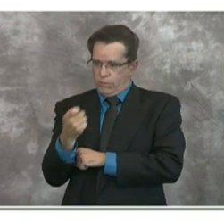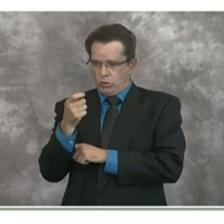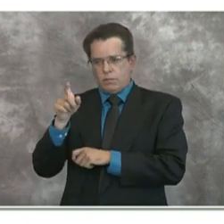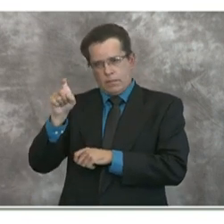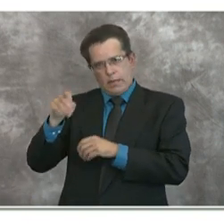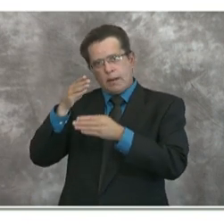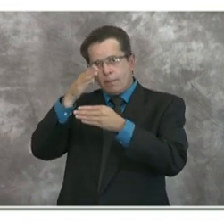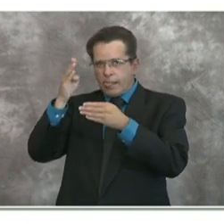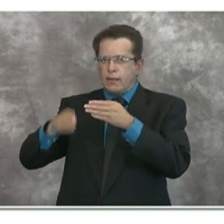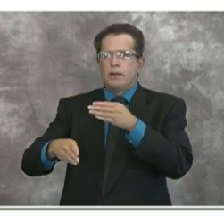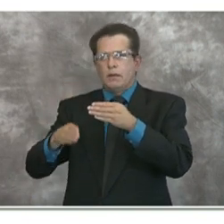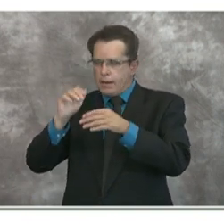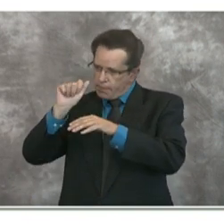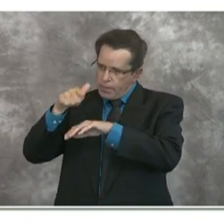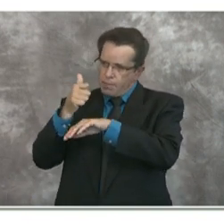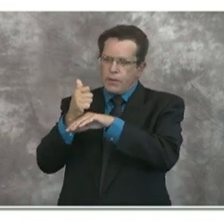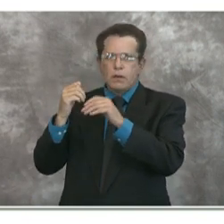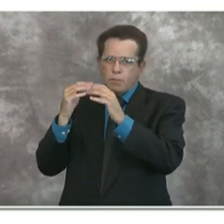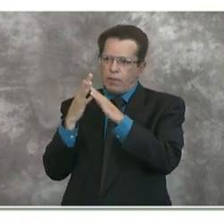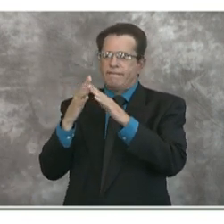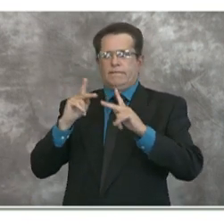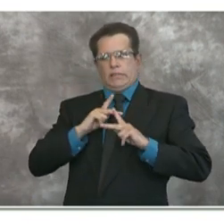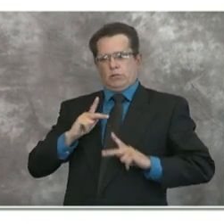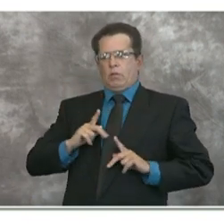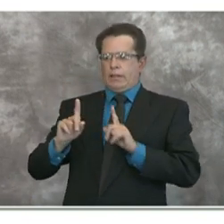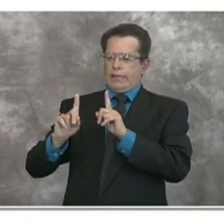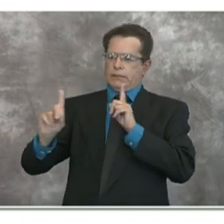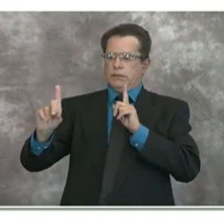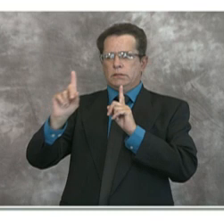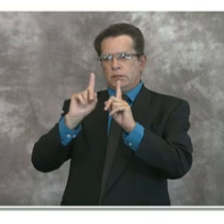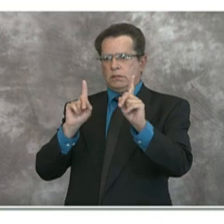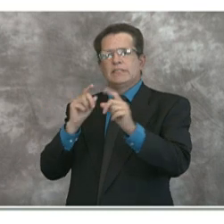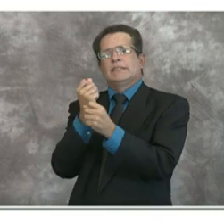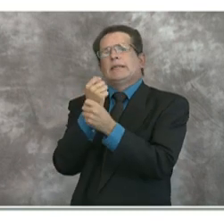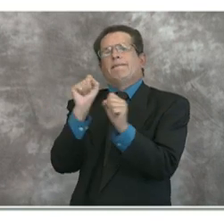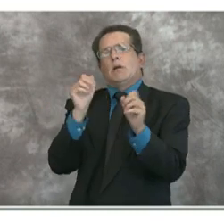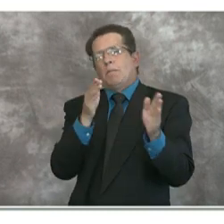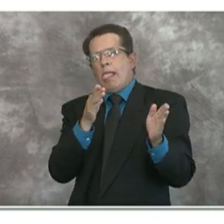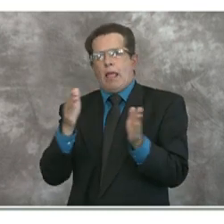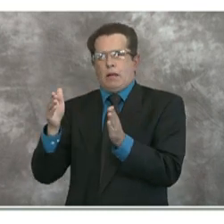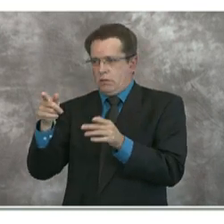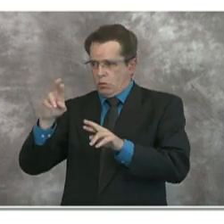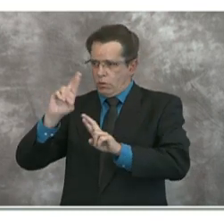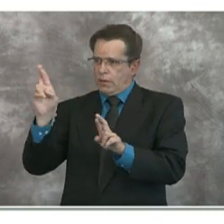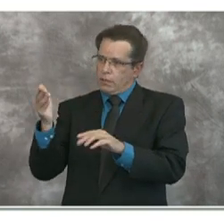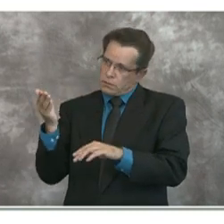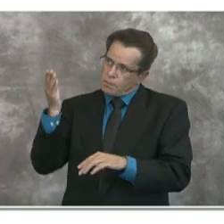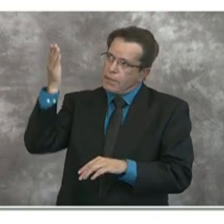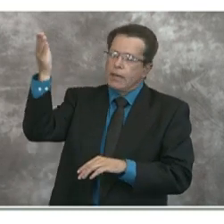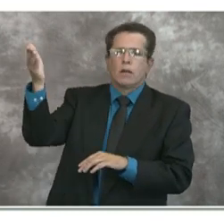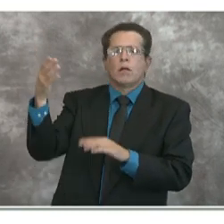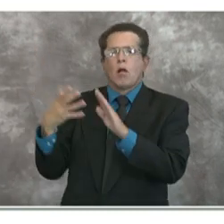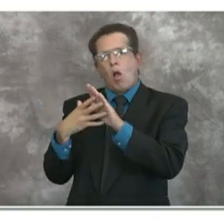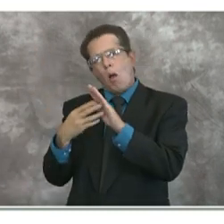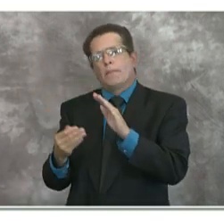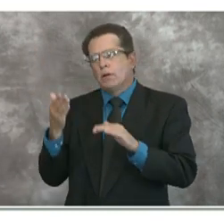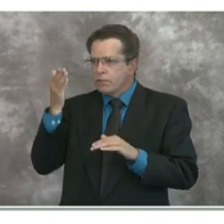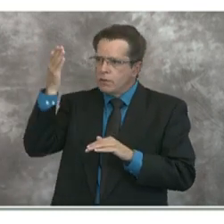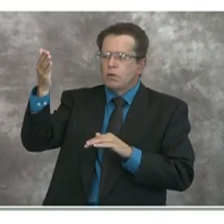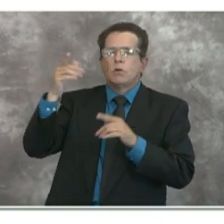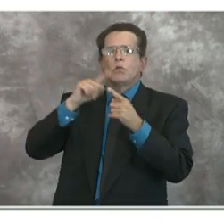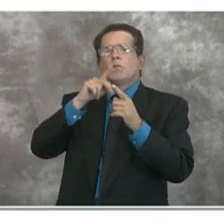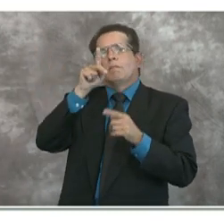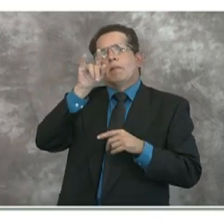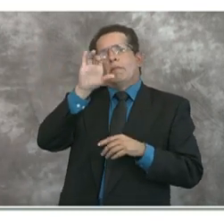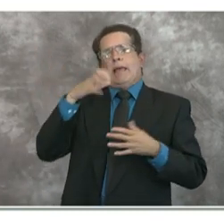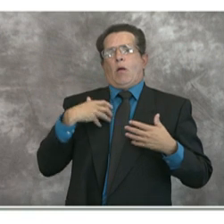completed and fully implemented a physical distancing and safety plan and submitted a copy of that completed form to the public